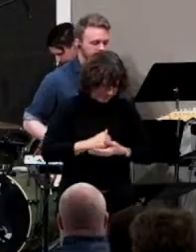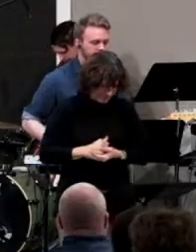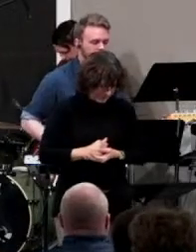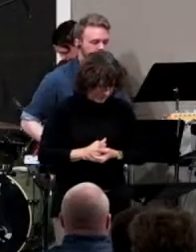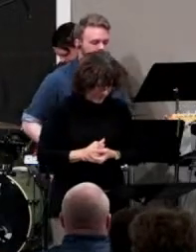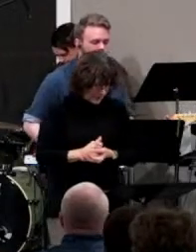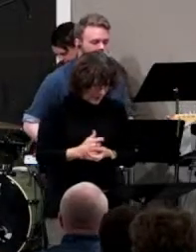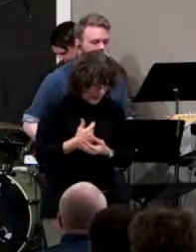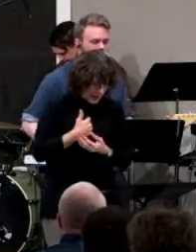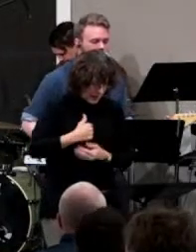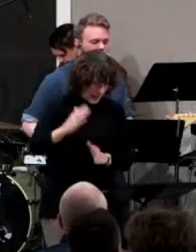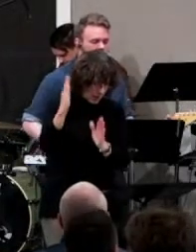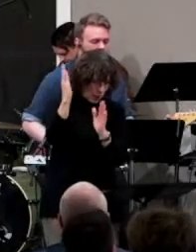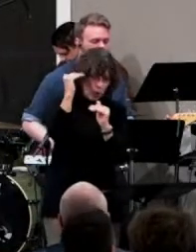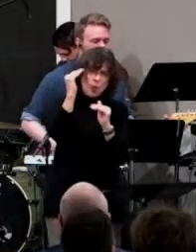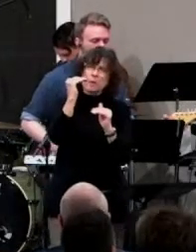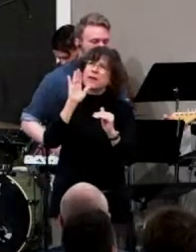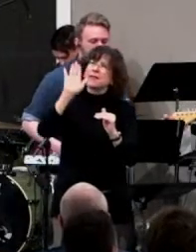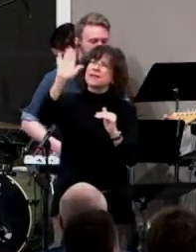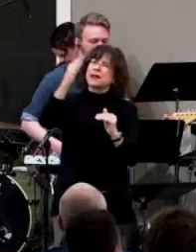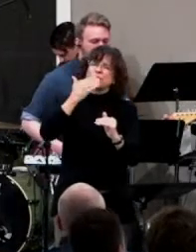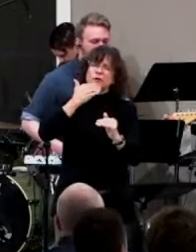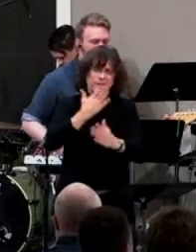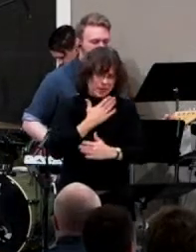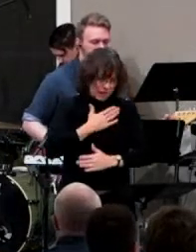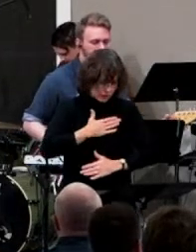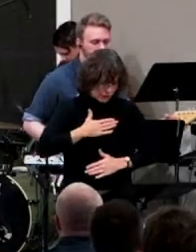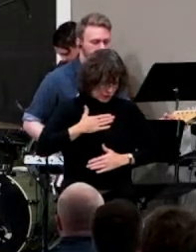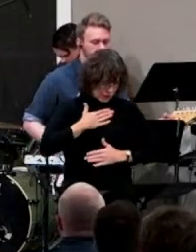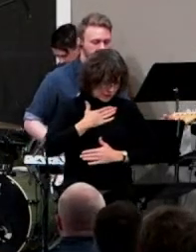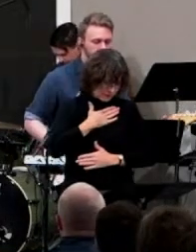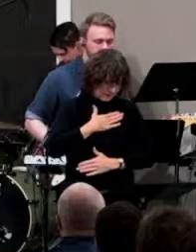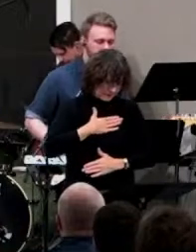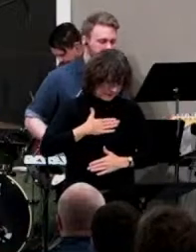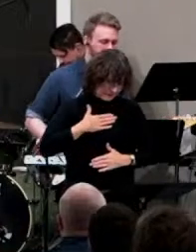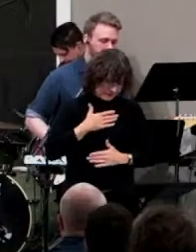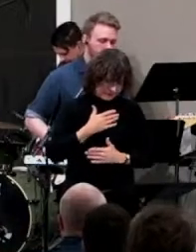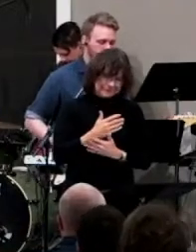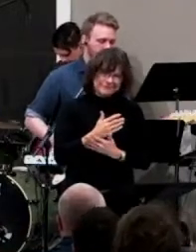come, and I walk by thy good